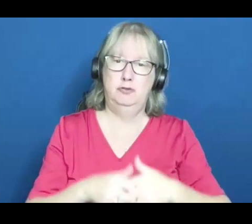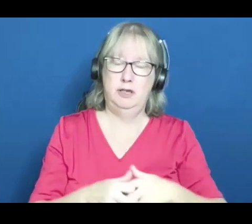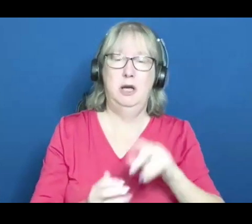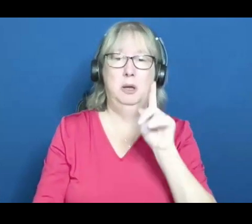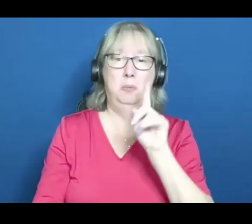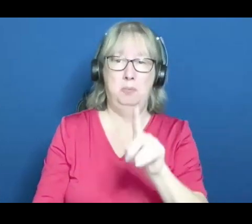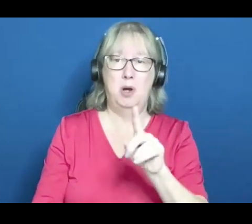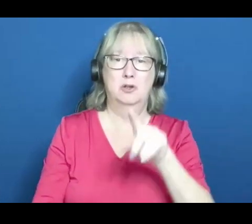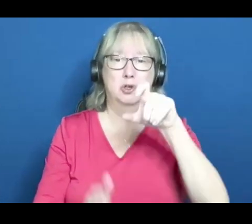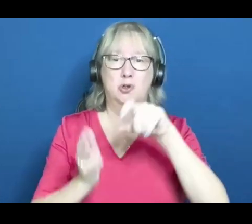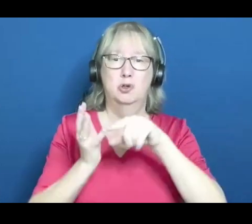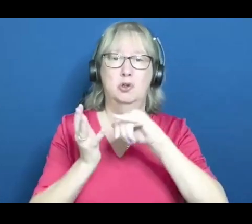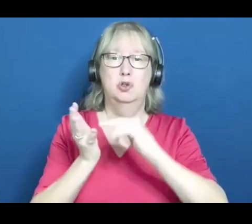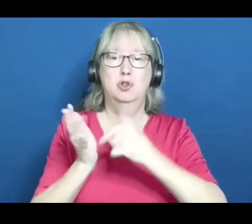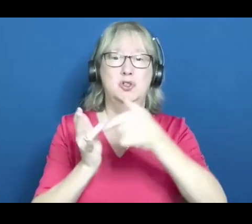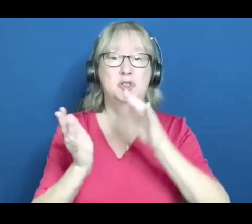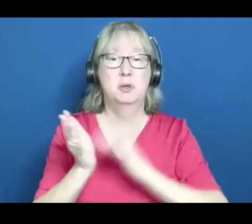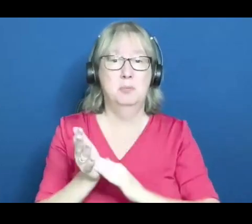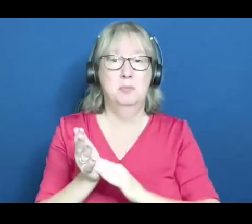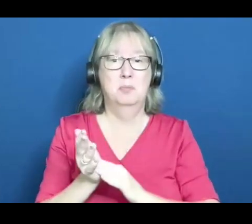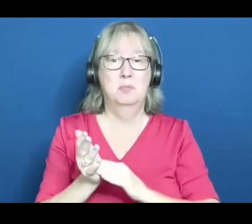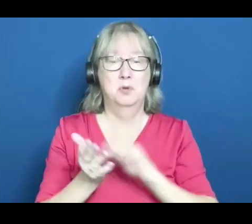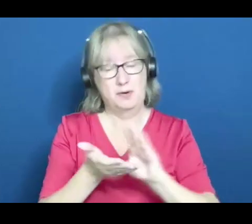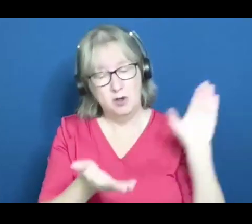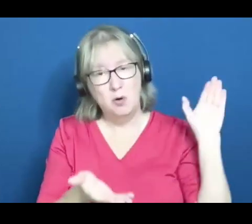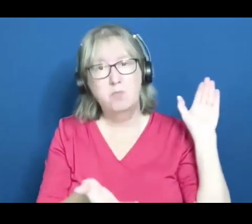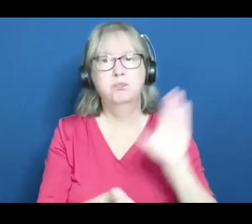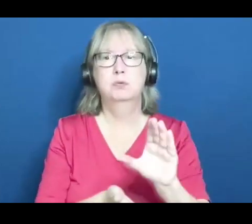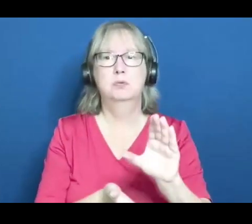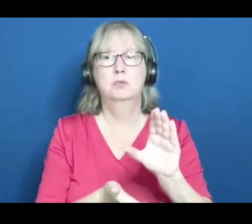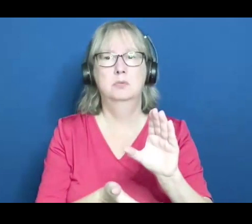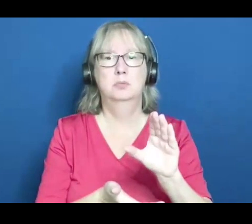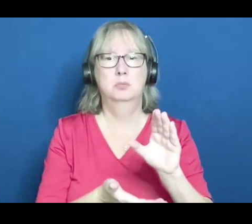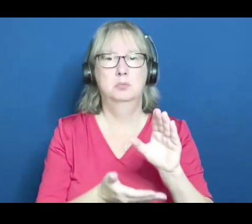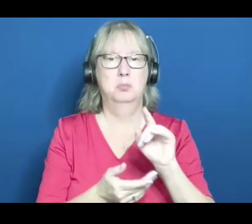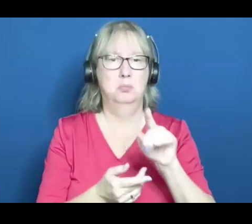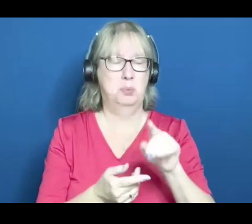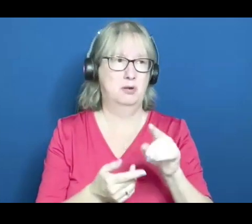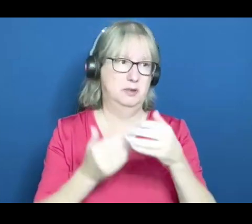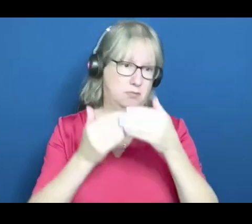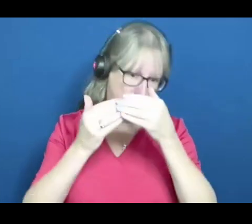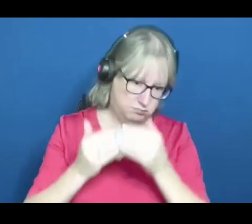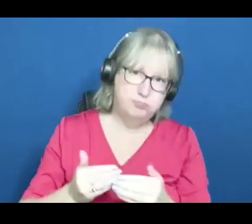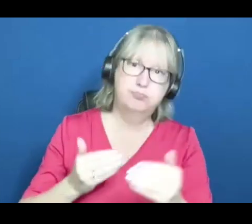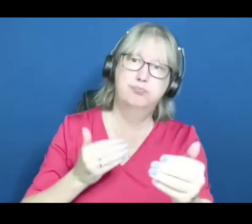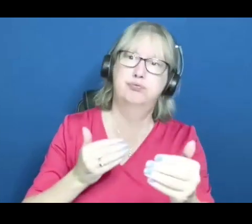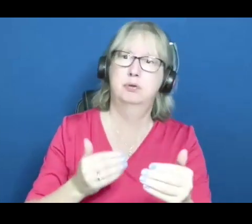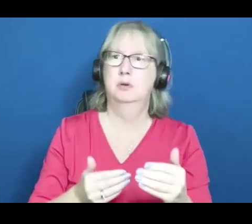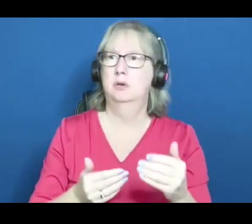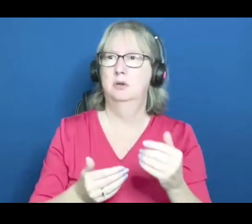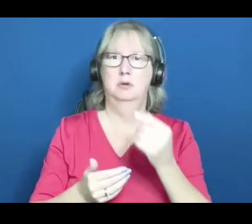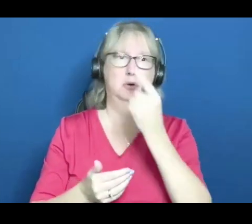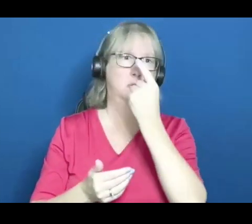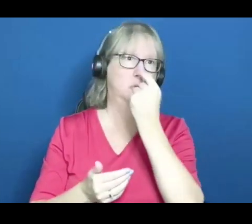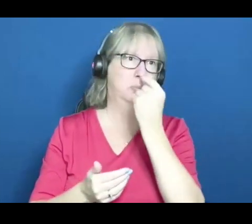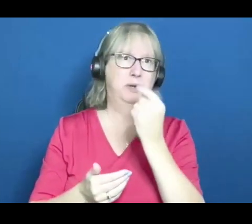of custom made products, yeah, you've got an upfront cost, but overall over the lifespan of these plugs, which might be maybe 5 years,